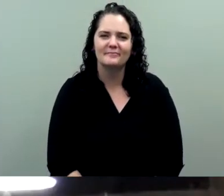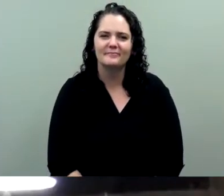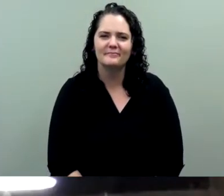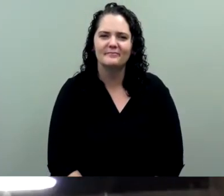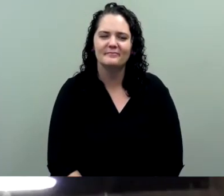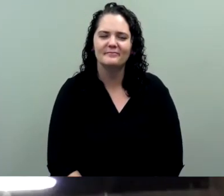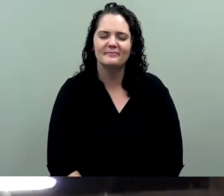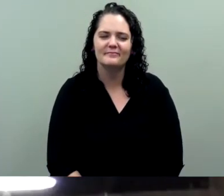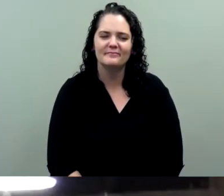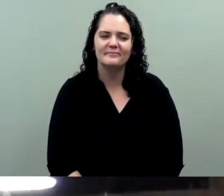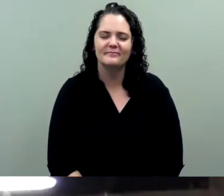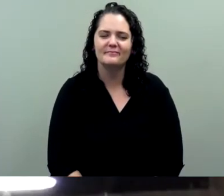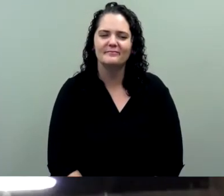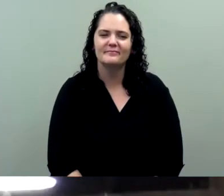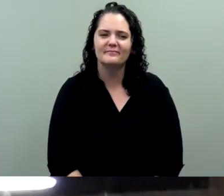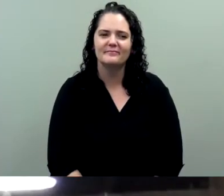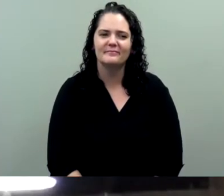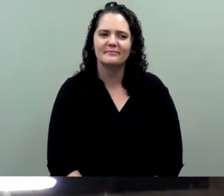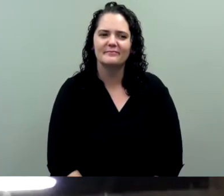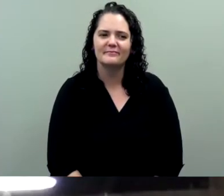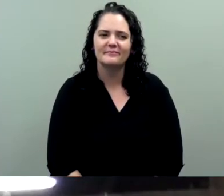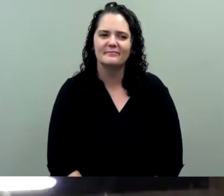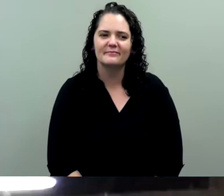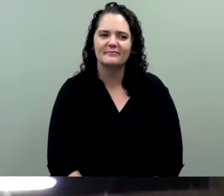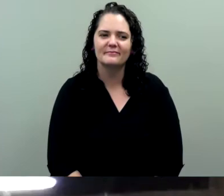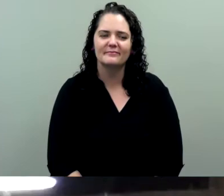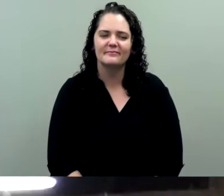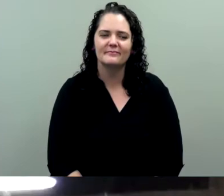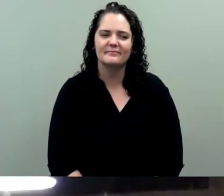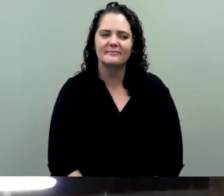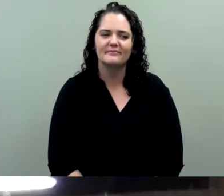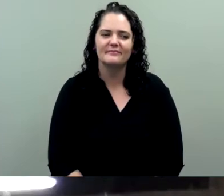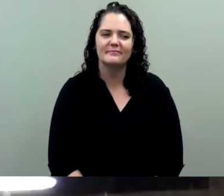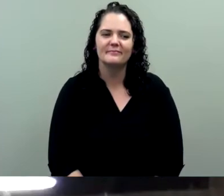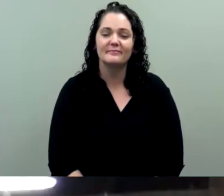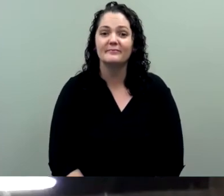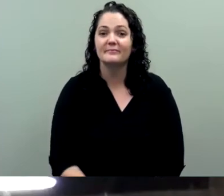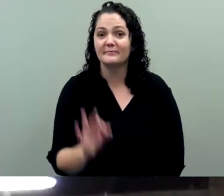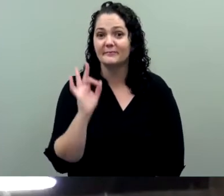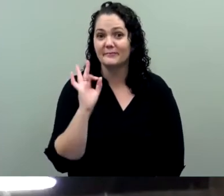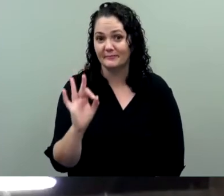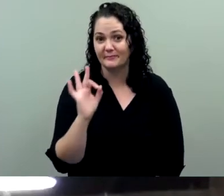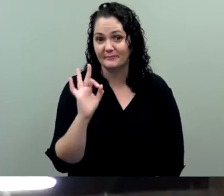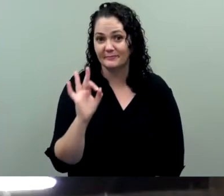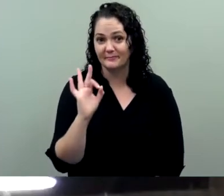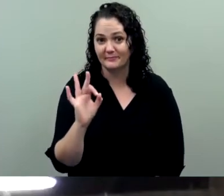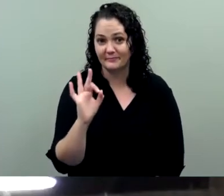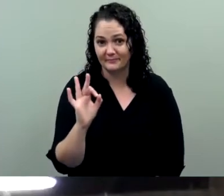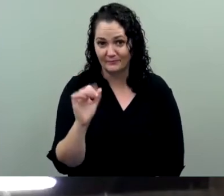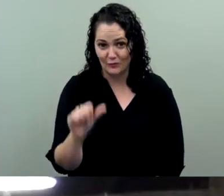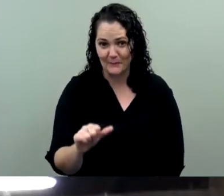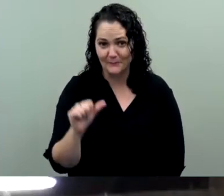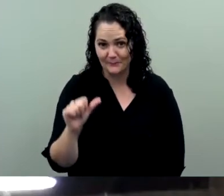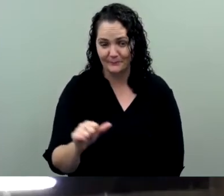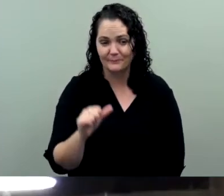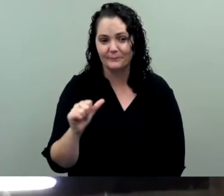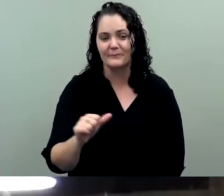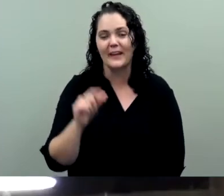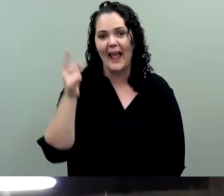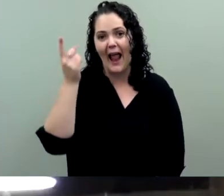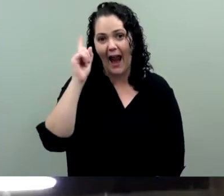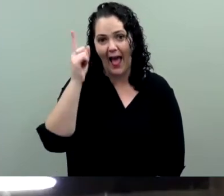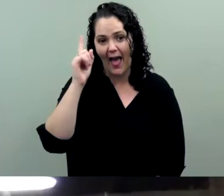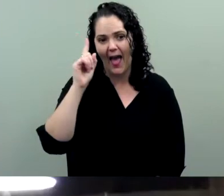again. There we go. Perfect. All right, I'm on. Okay, now let's switch